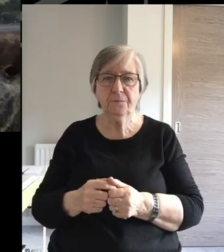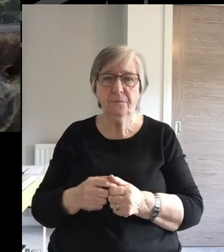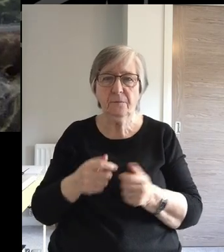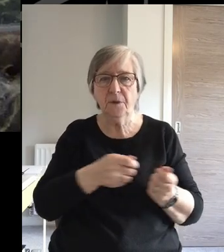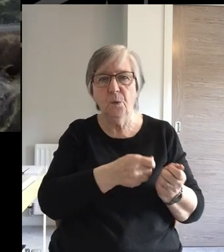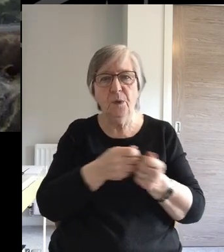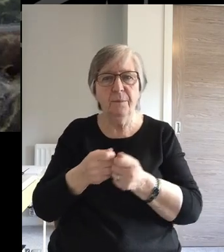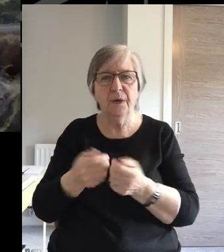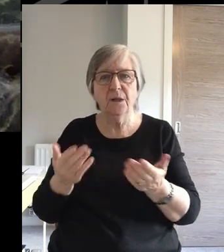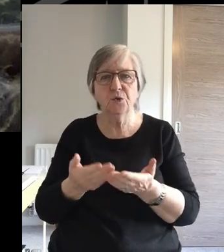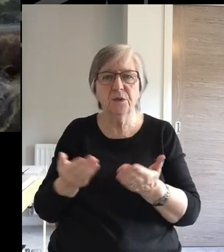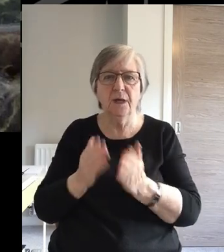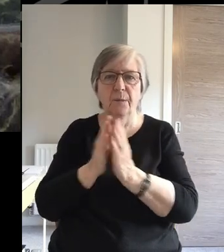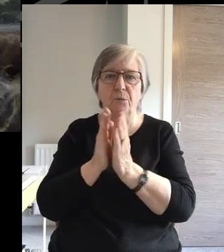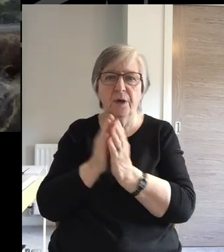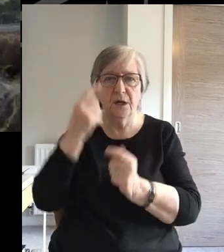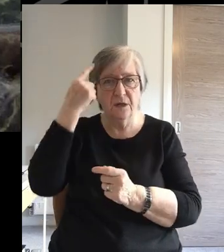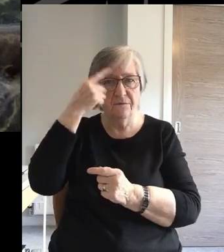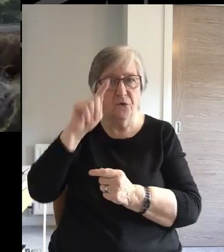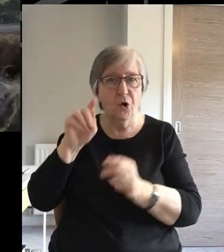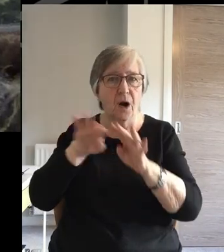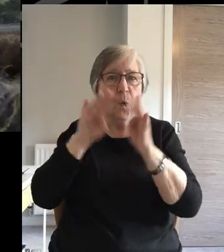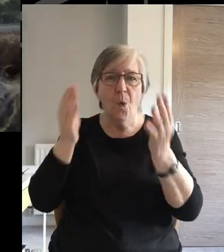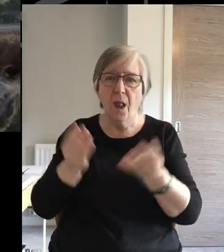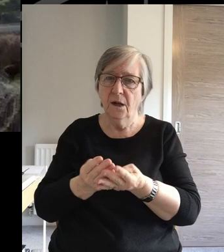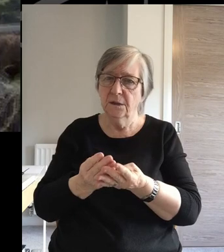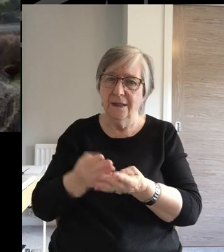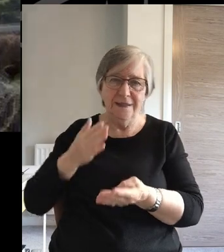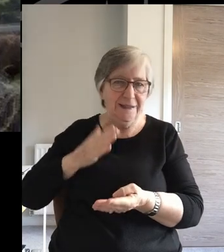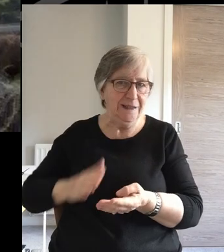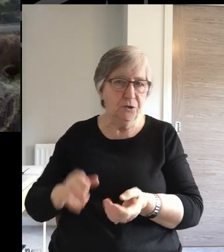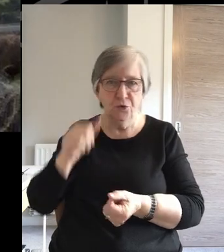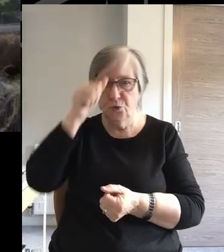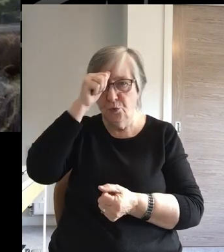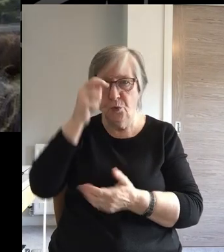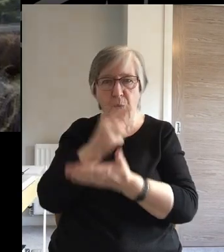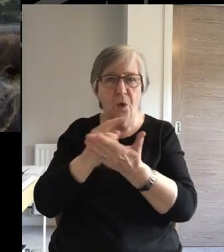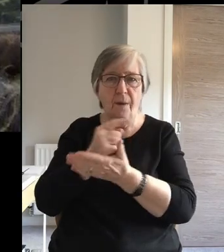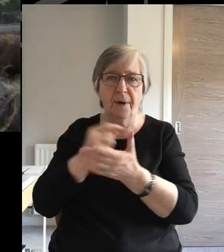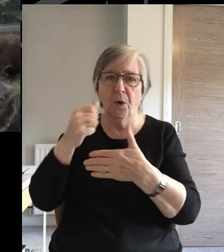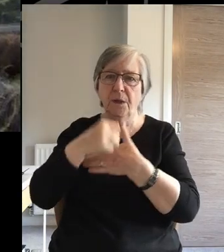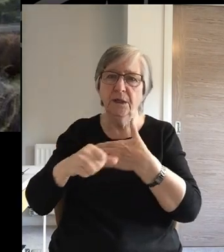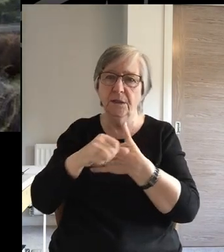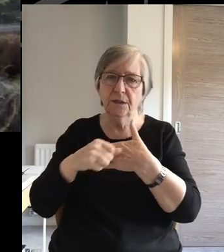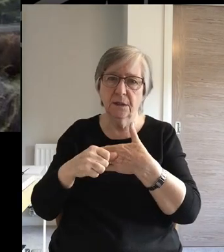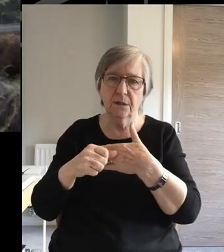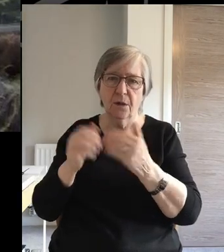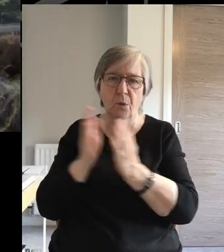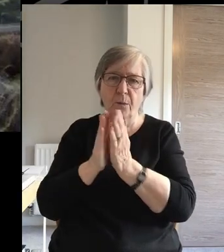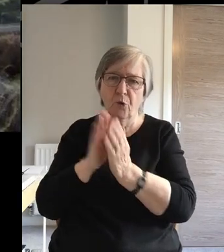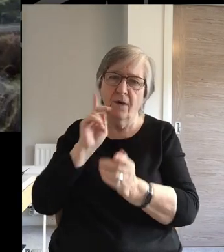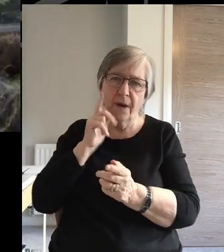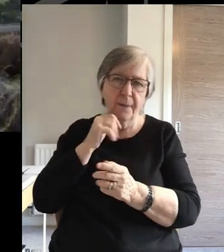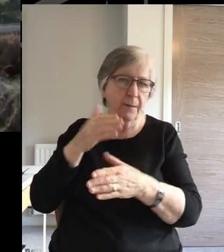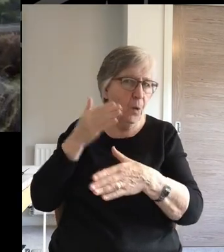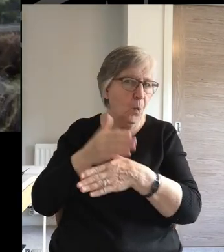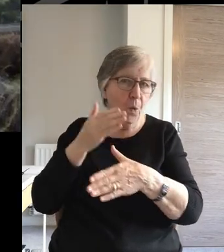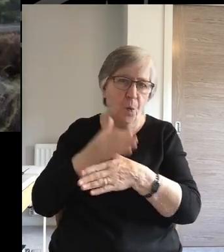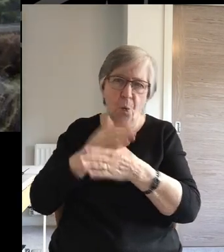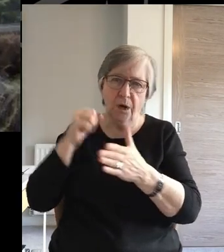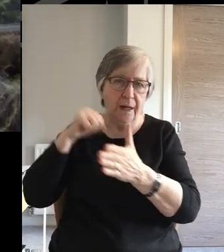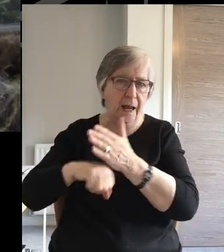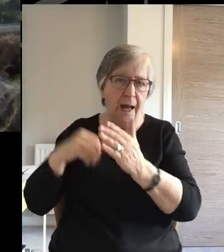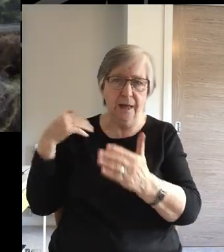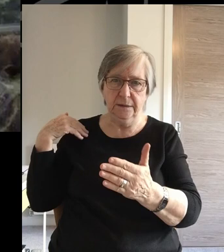We bring to you today our prayers for a world needing Easter. We pray for those who have been working hard over the last year to keep the